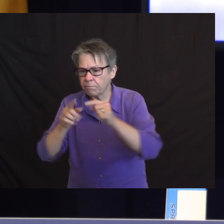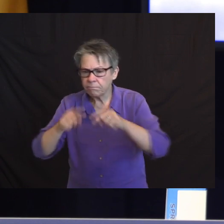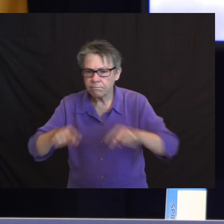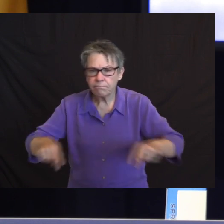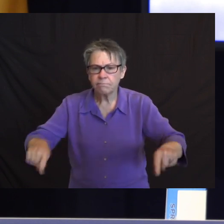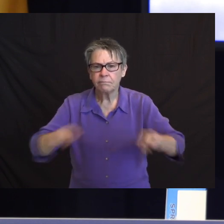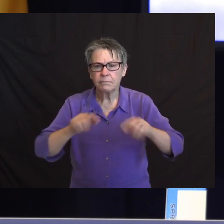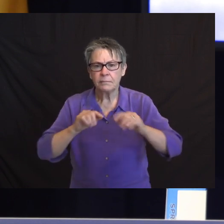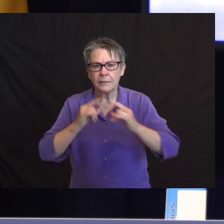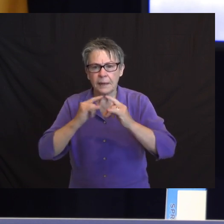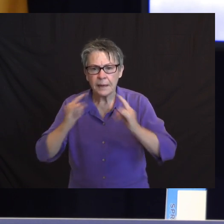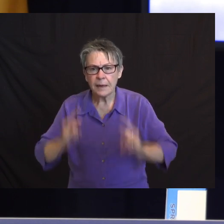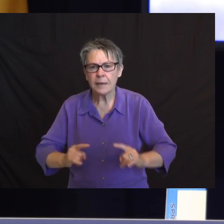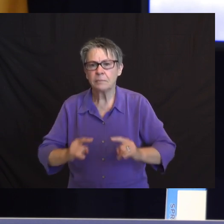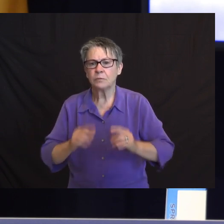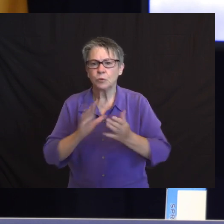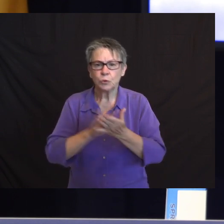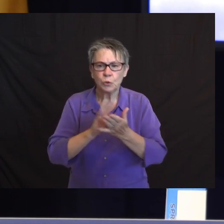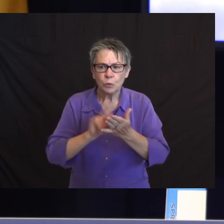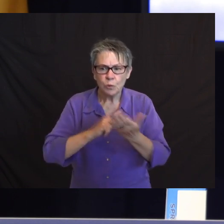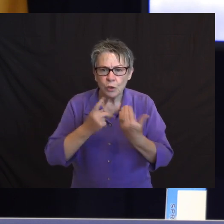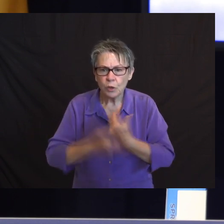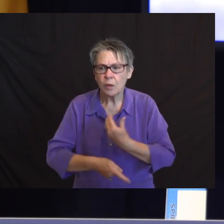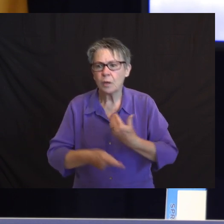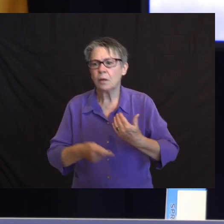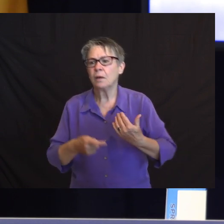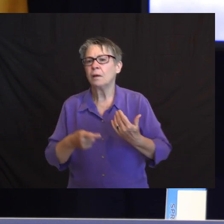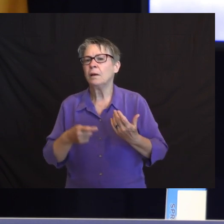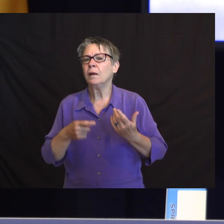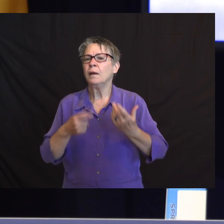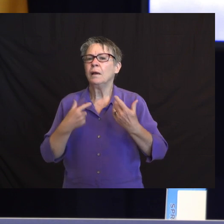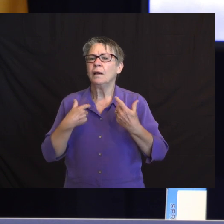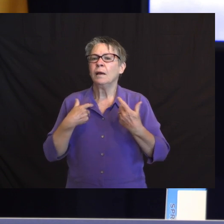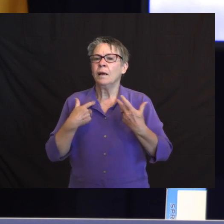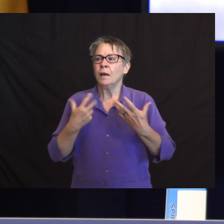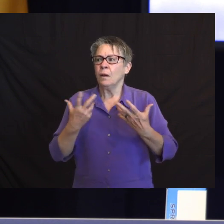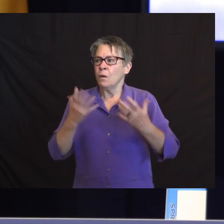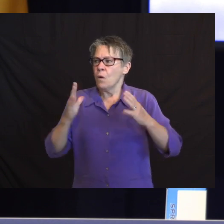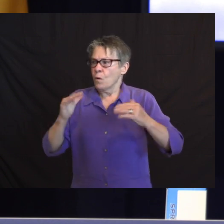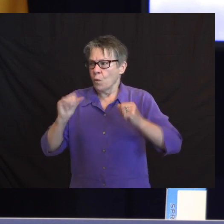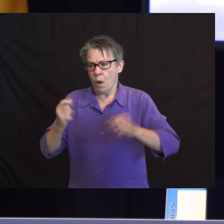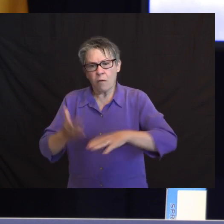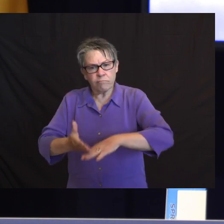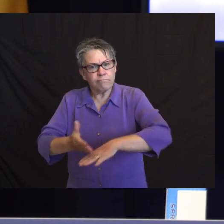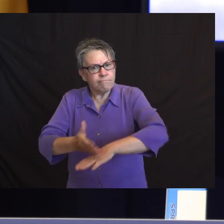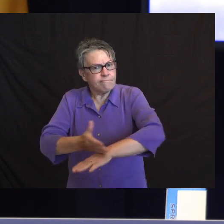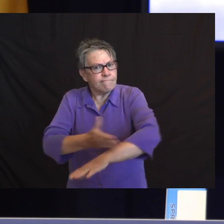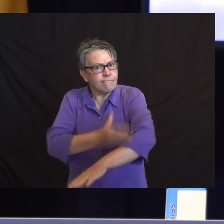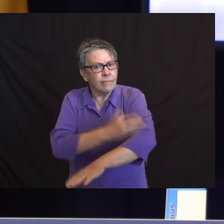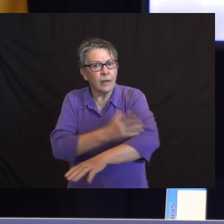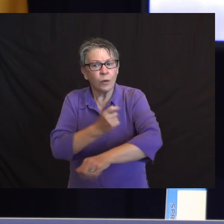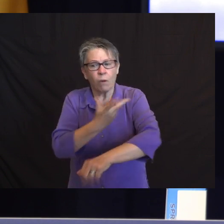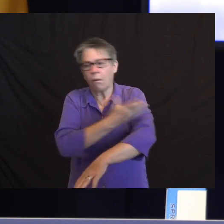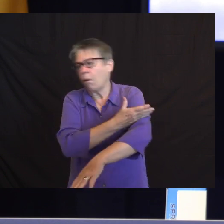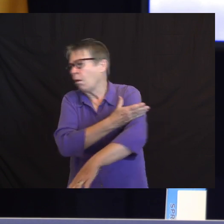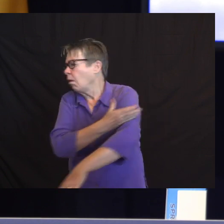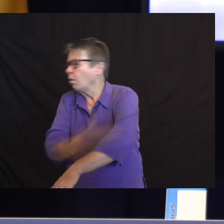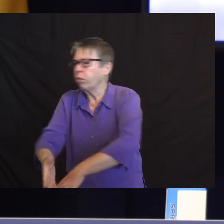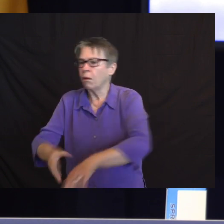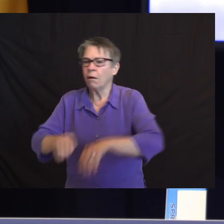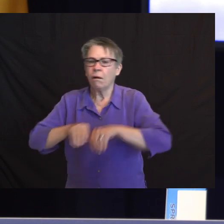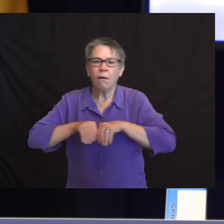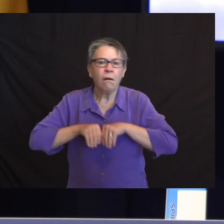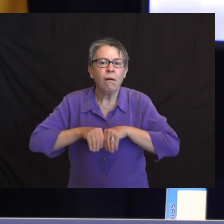COVID-19, but we cannot let our guard down. People can spread the virus before they know they are sick, so we must continue to